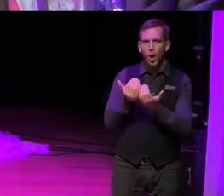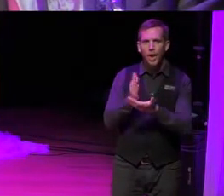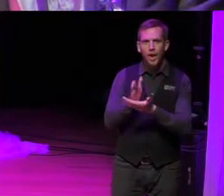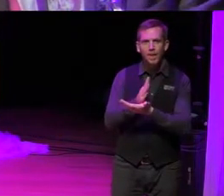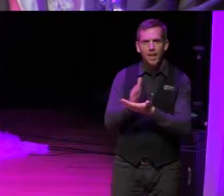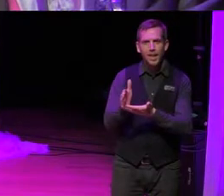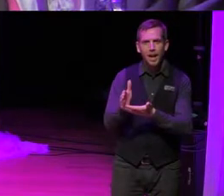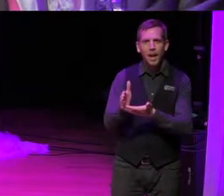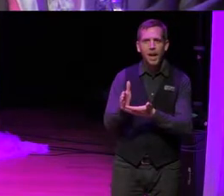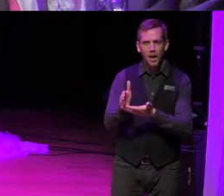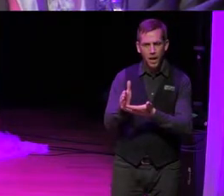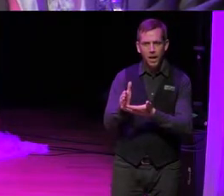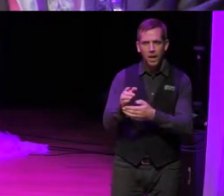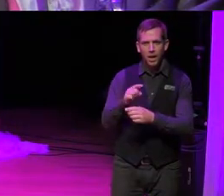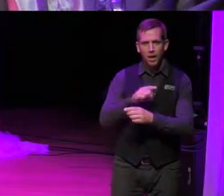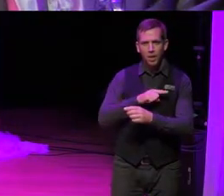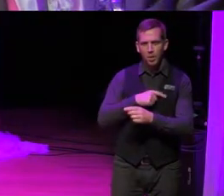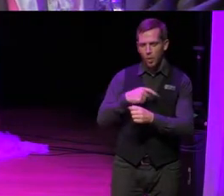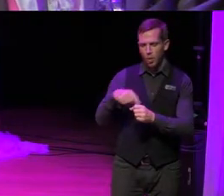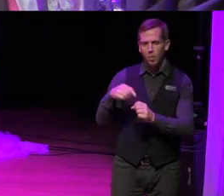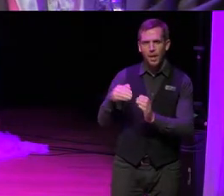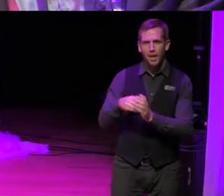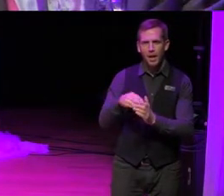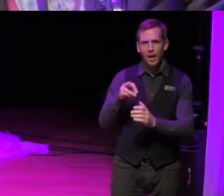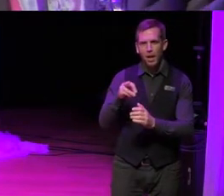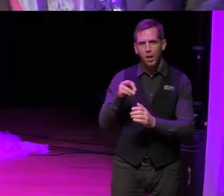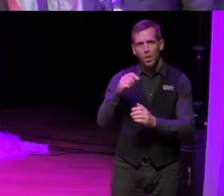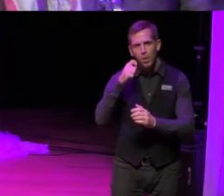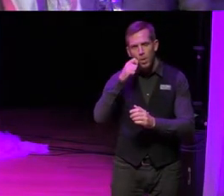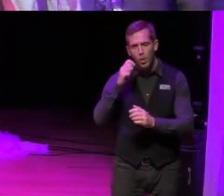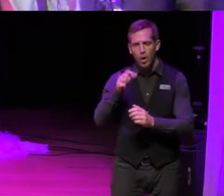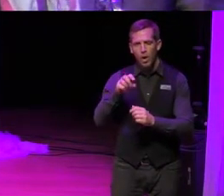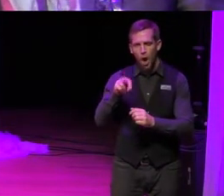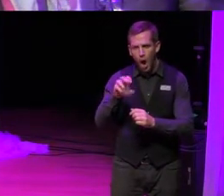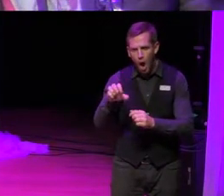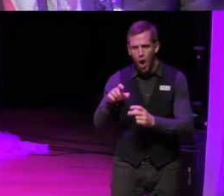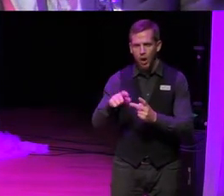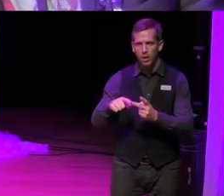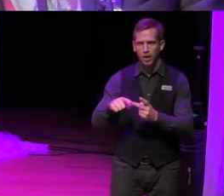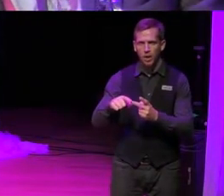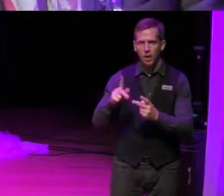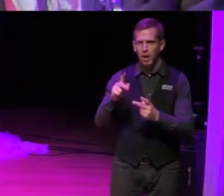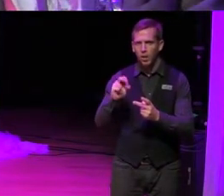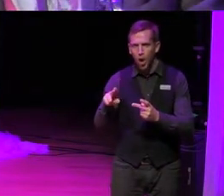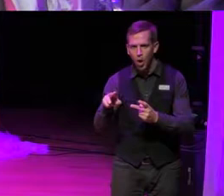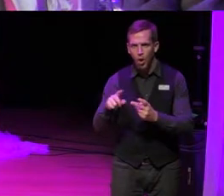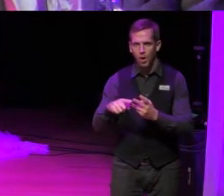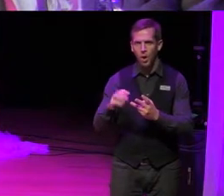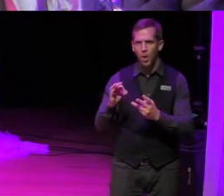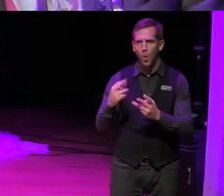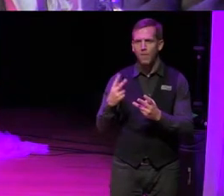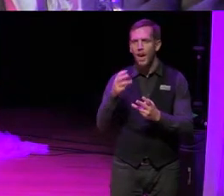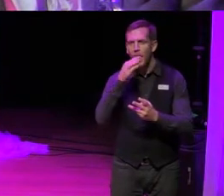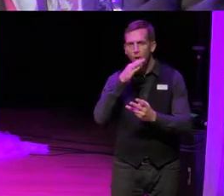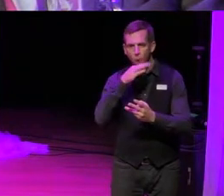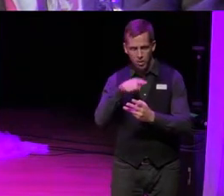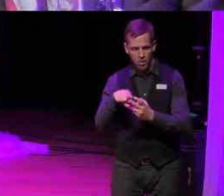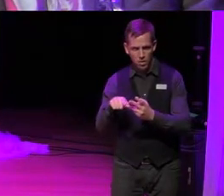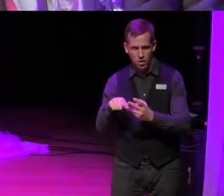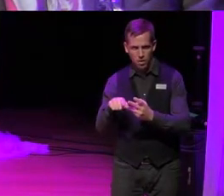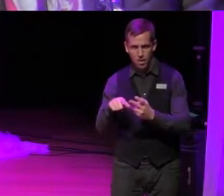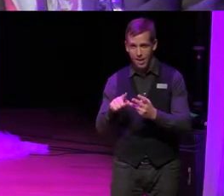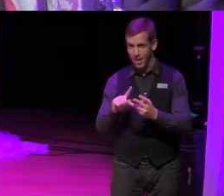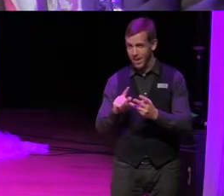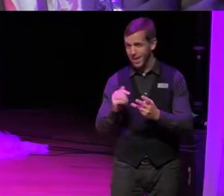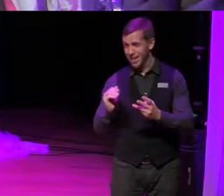equality, primarily on the basis of race, gender, disability, and issues of HIV and AIDS, later extended